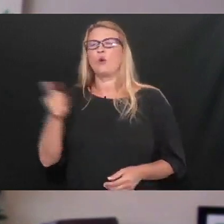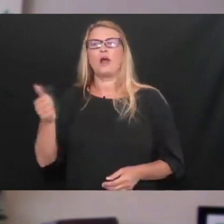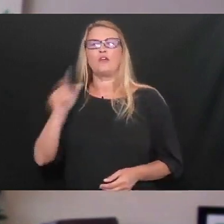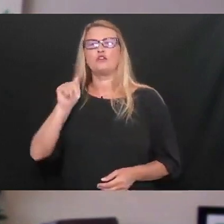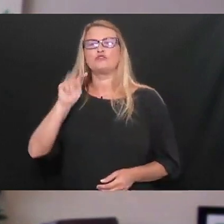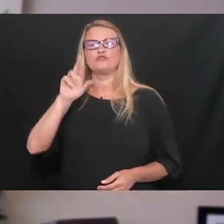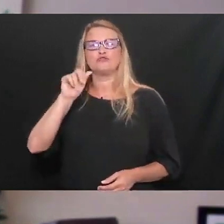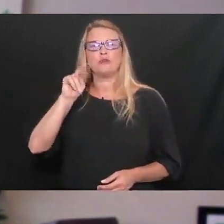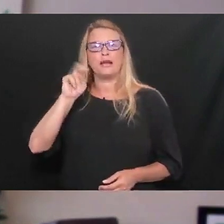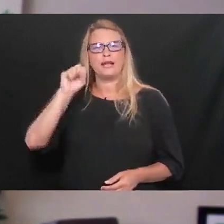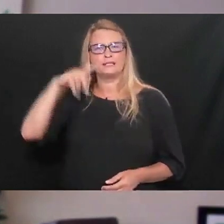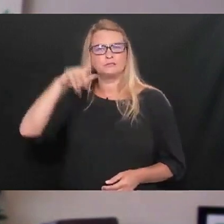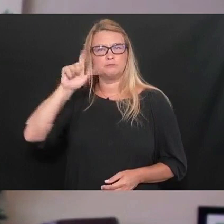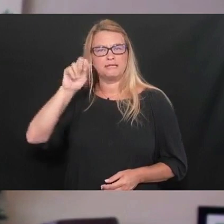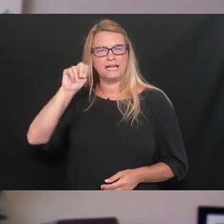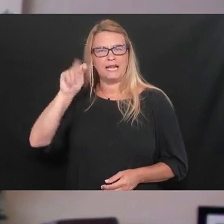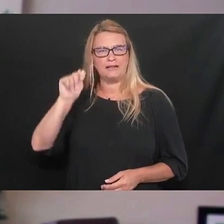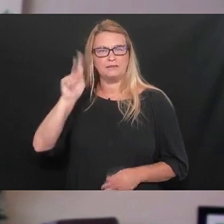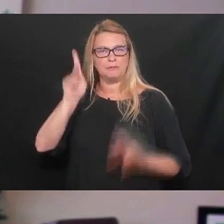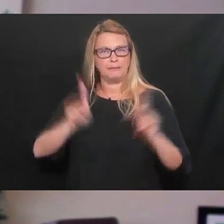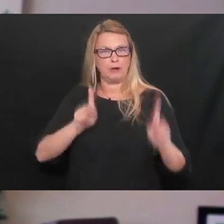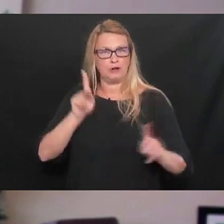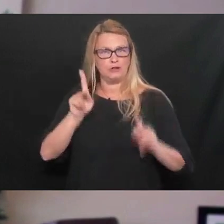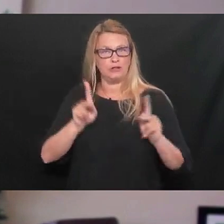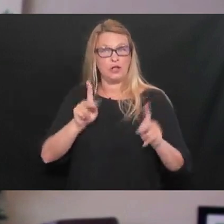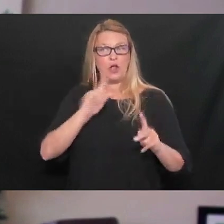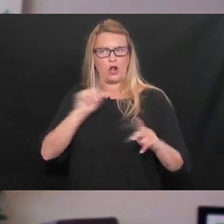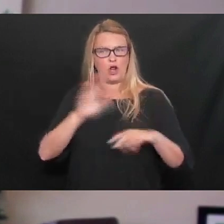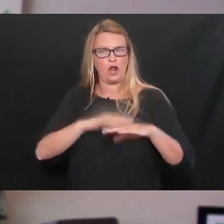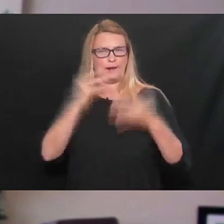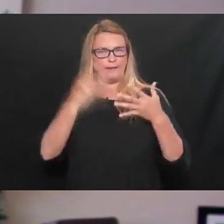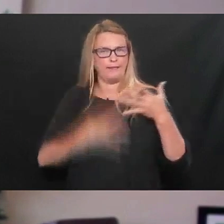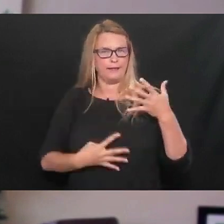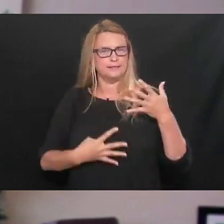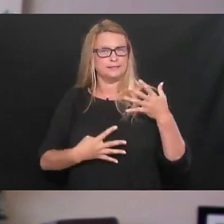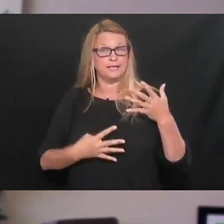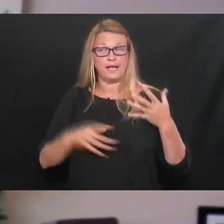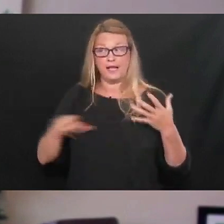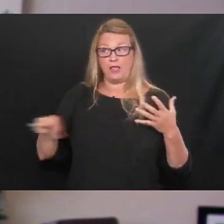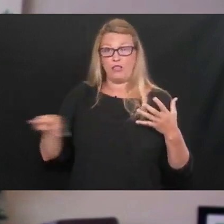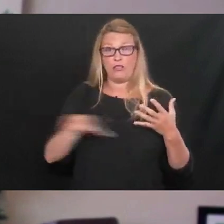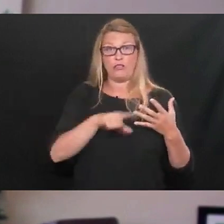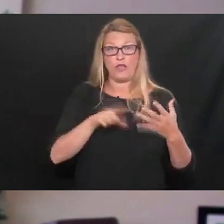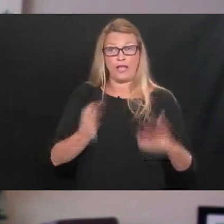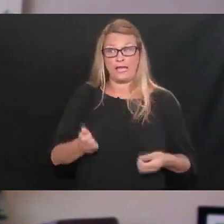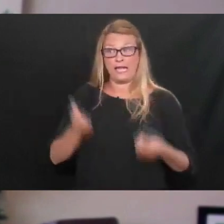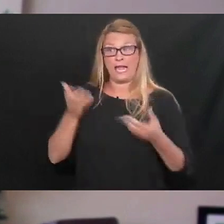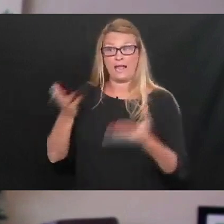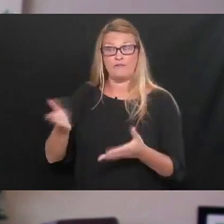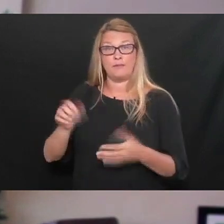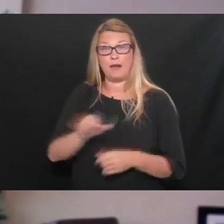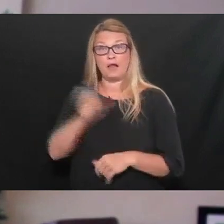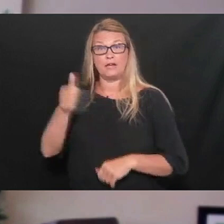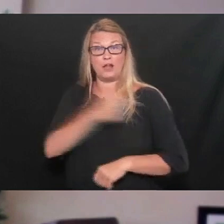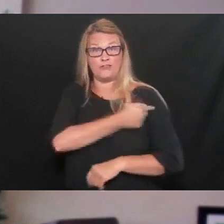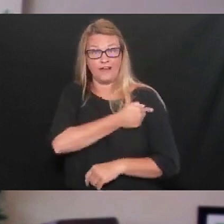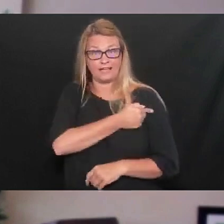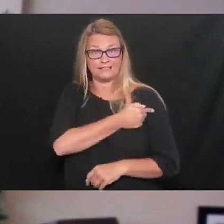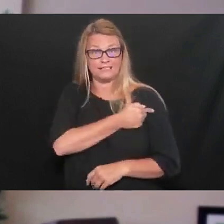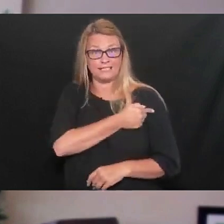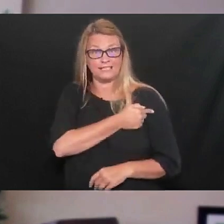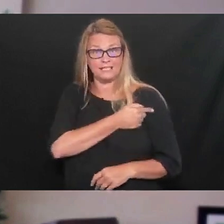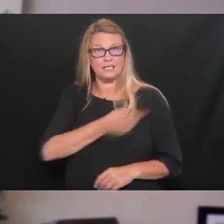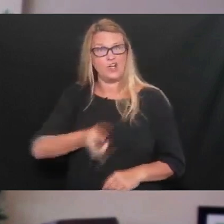these people are clearly immunocompromised as well. And what they found was by administering the vaccines to these